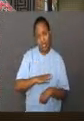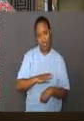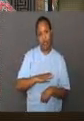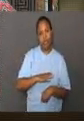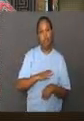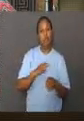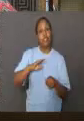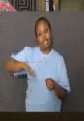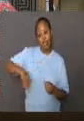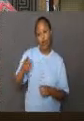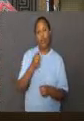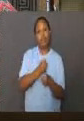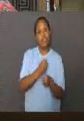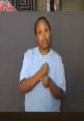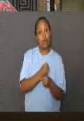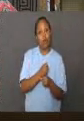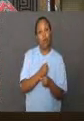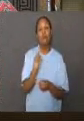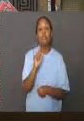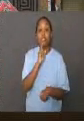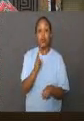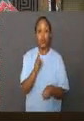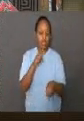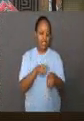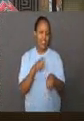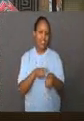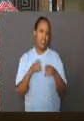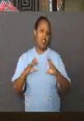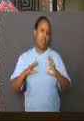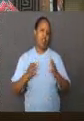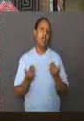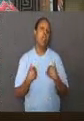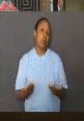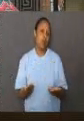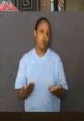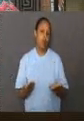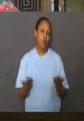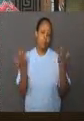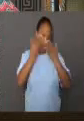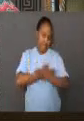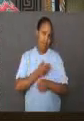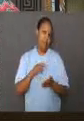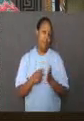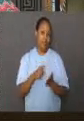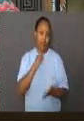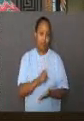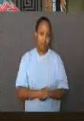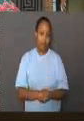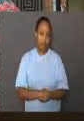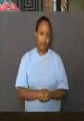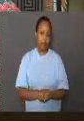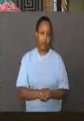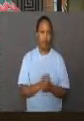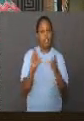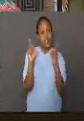never works late has the benefit of time to relax in the evenings. A